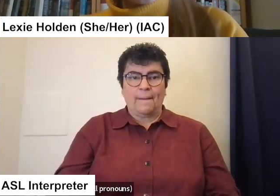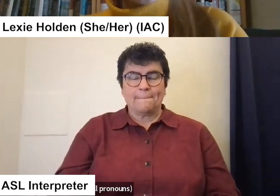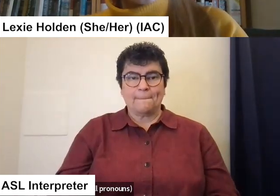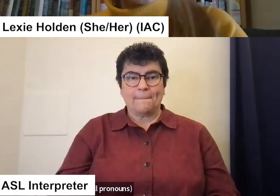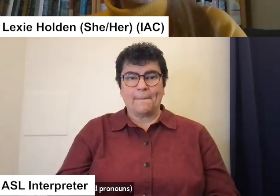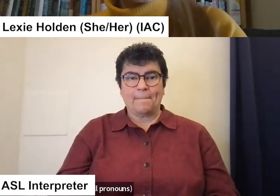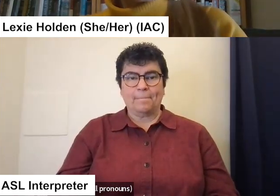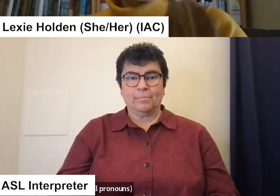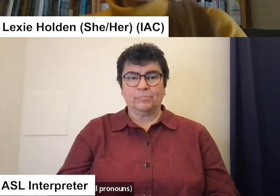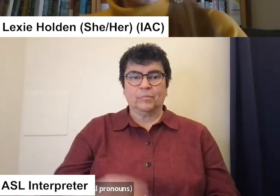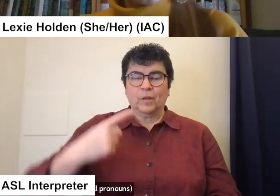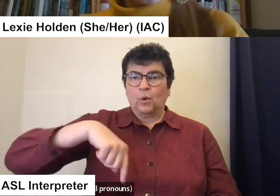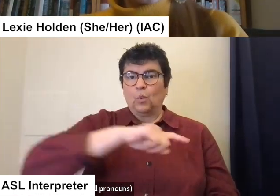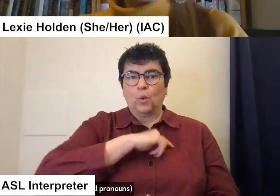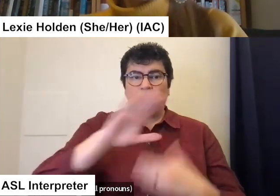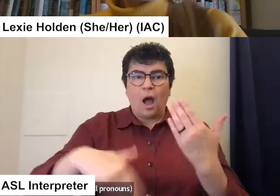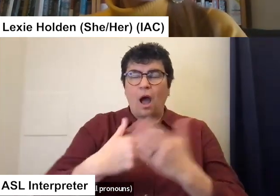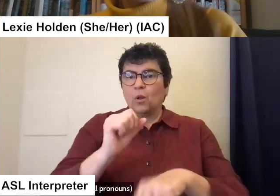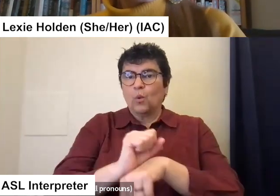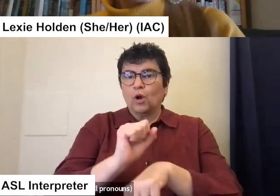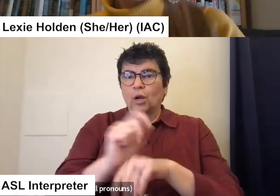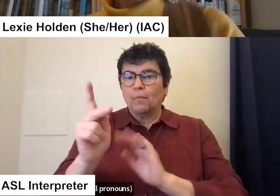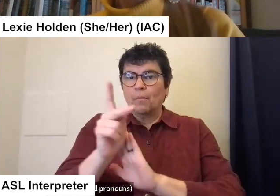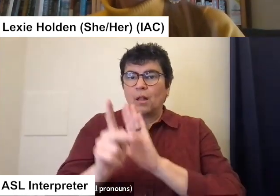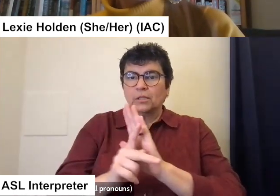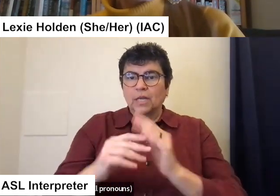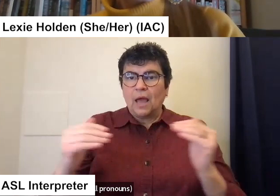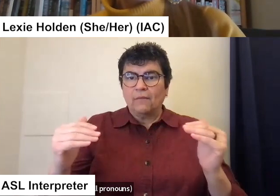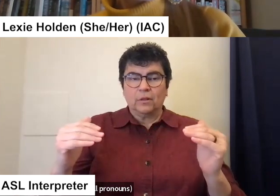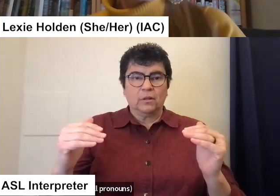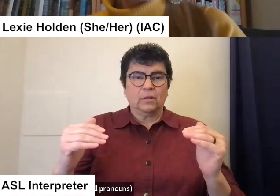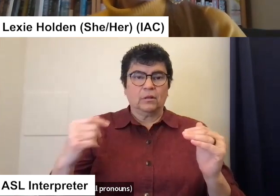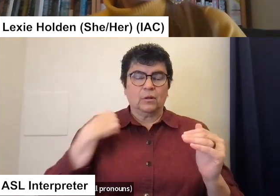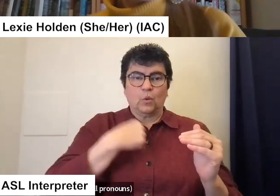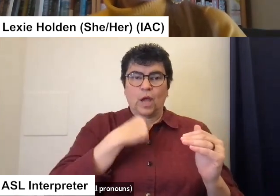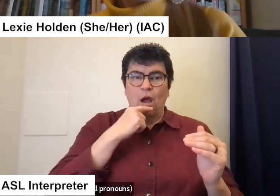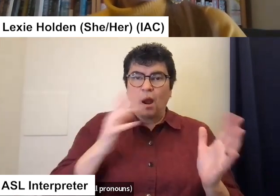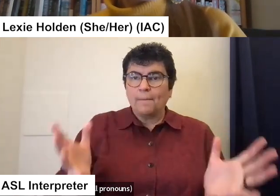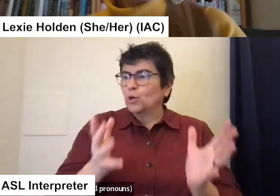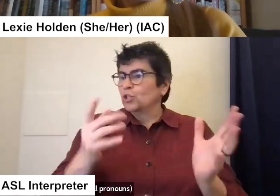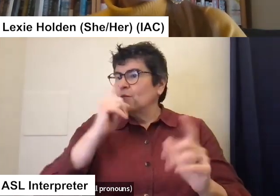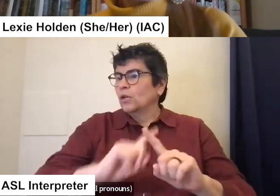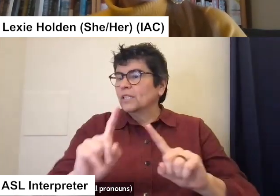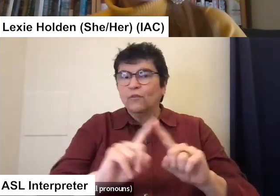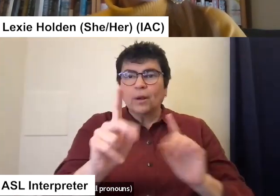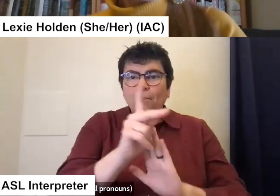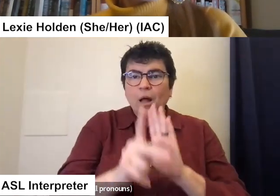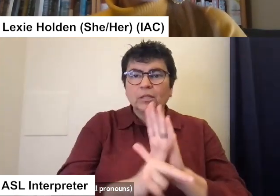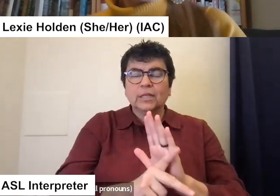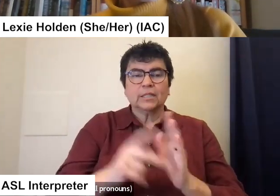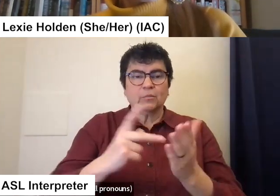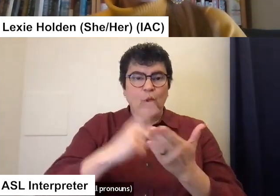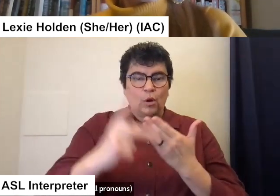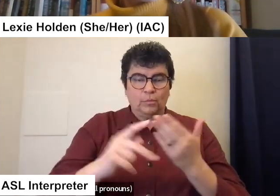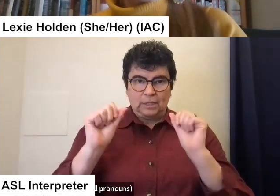we all work at the policy level, right? So we are pushing for different policies and programs that